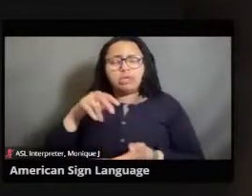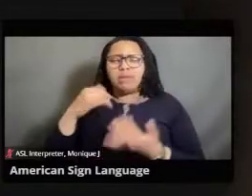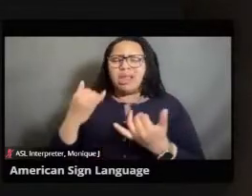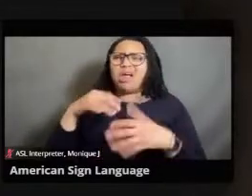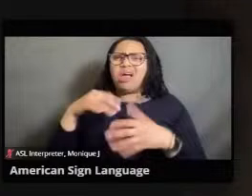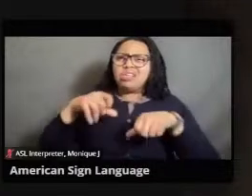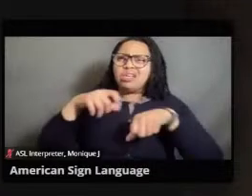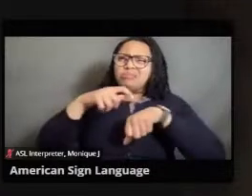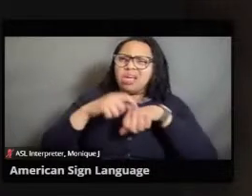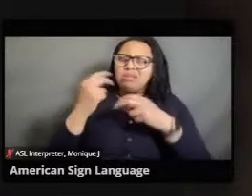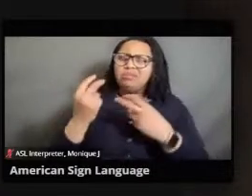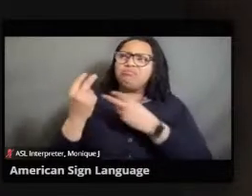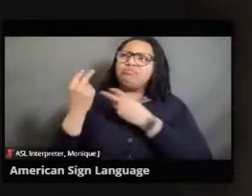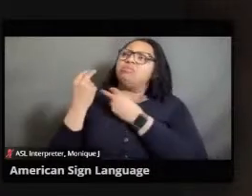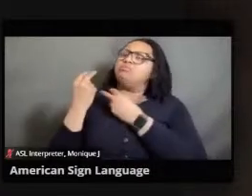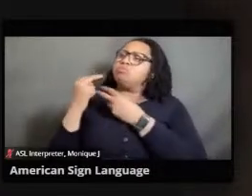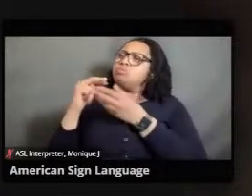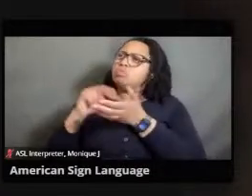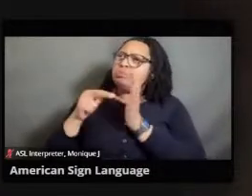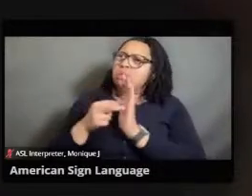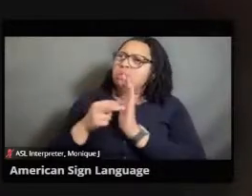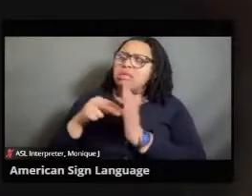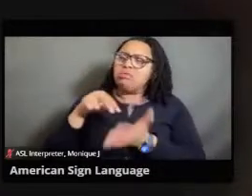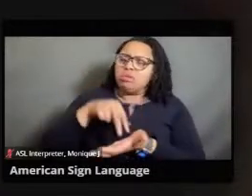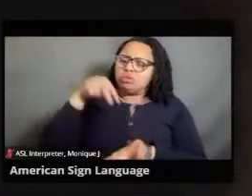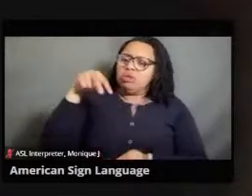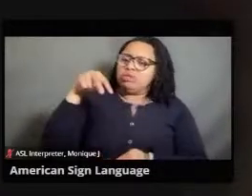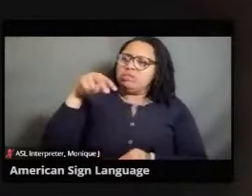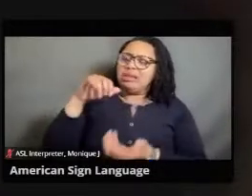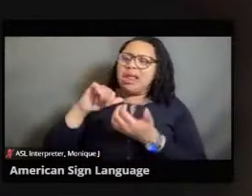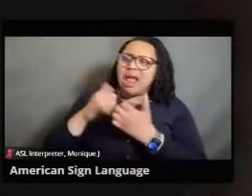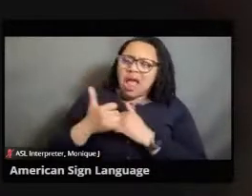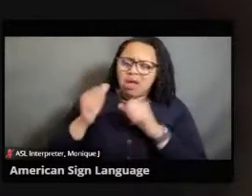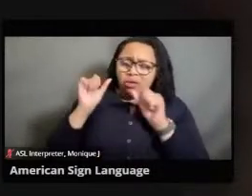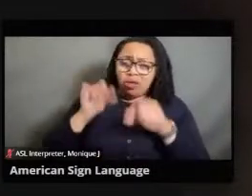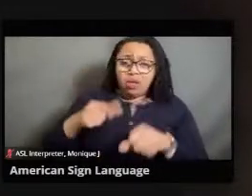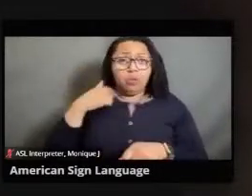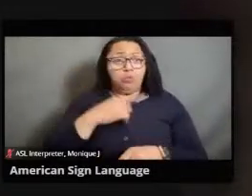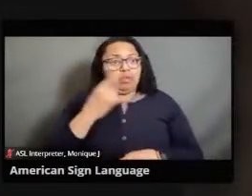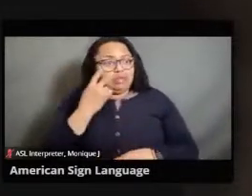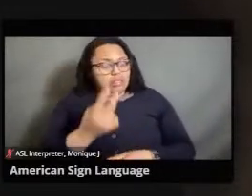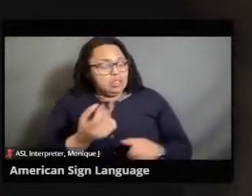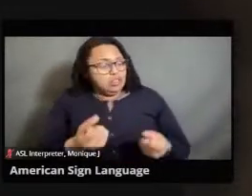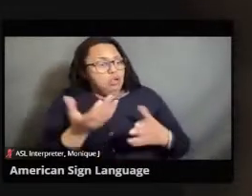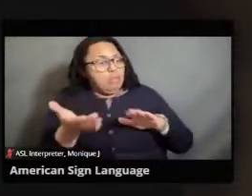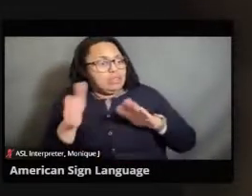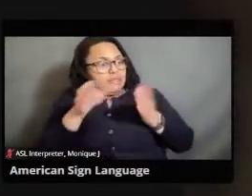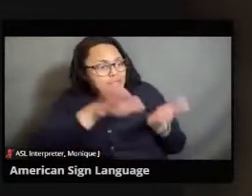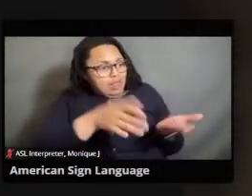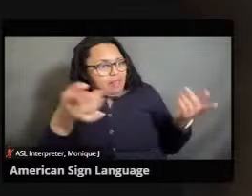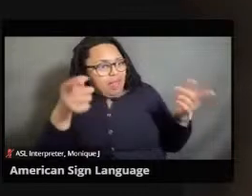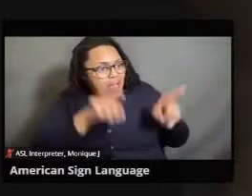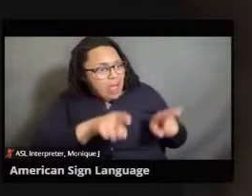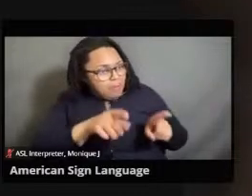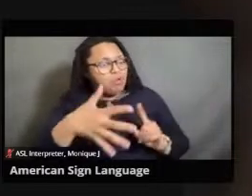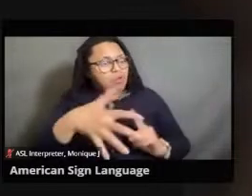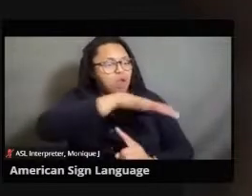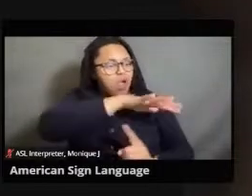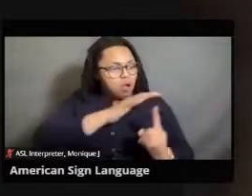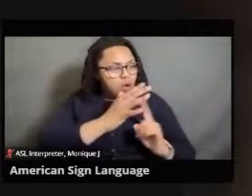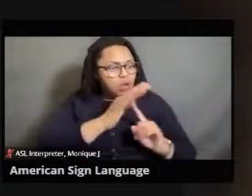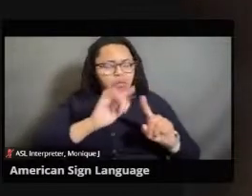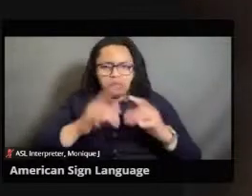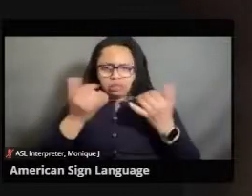really means to us in this moment. Like, how can we one, see so much death around us, but also